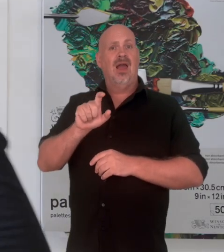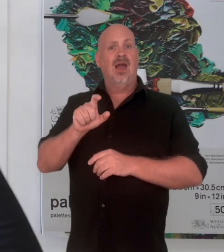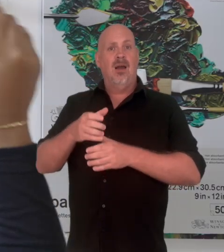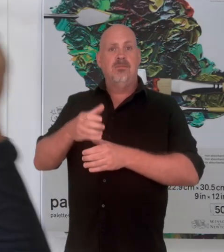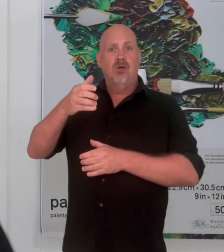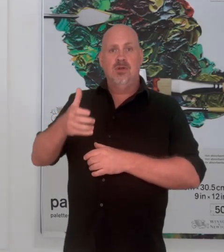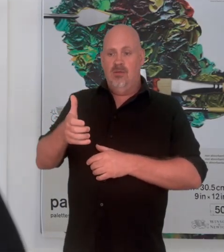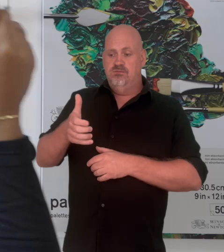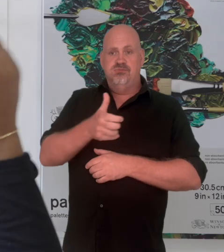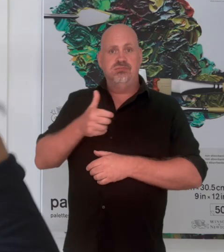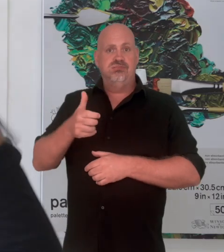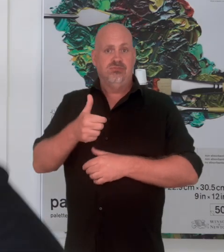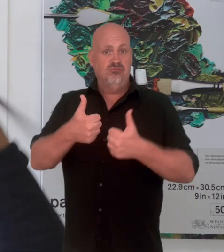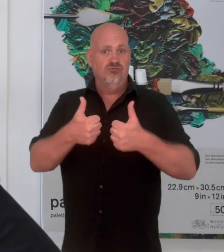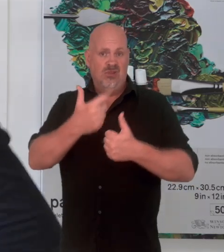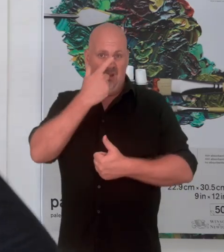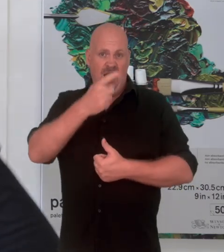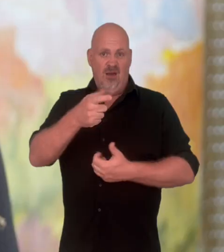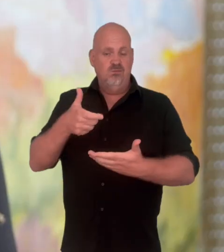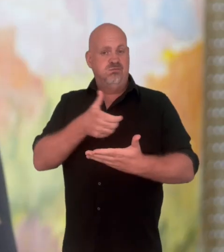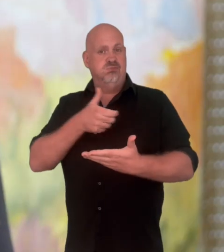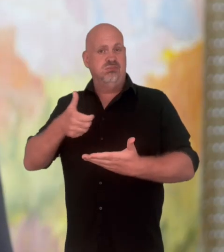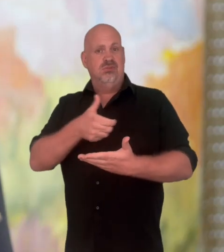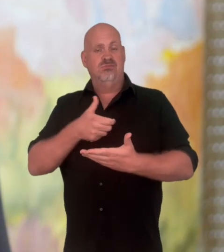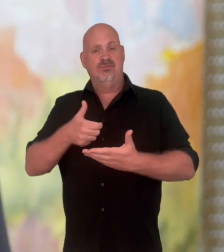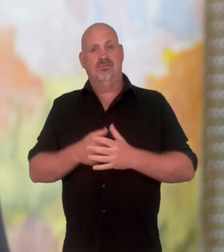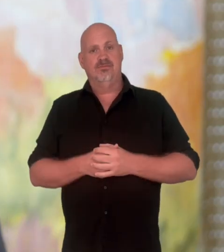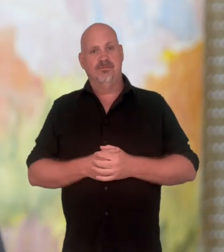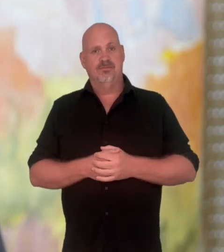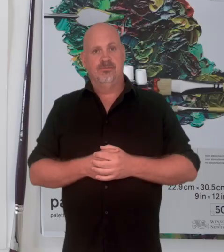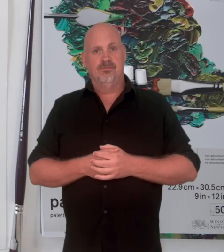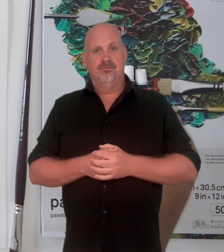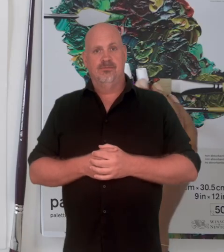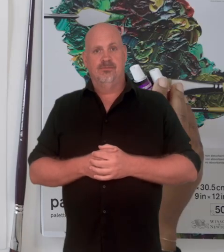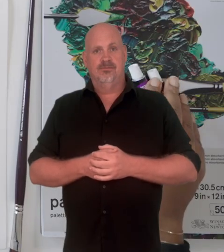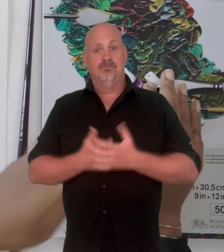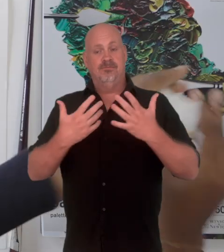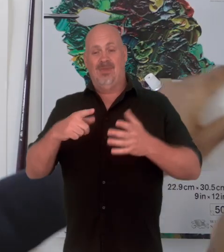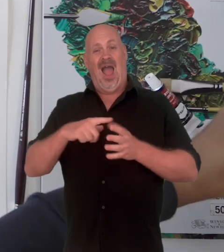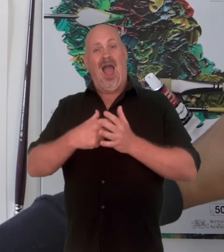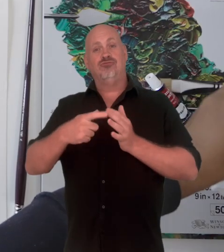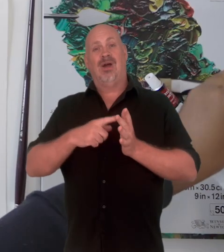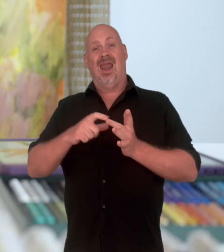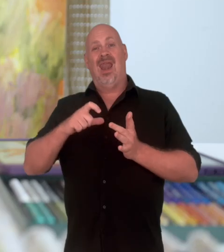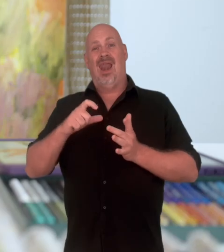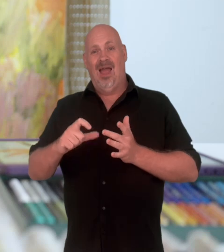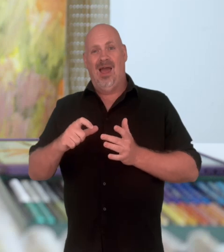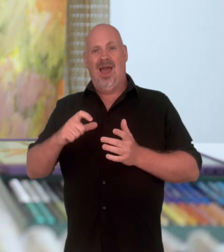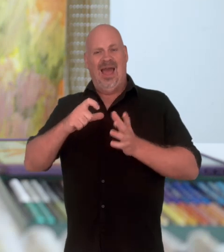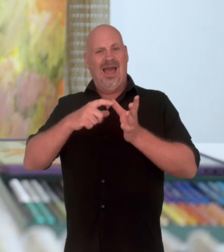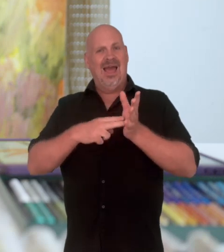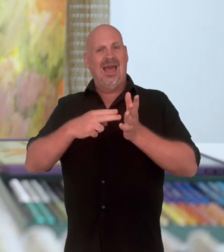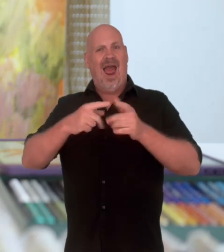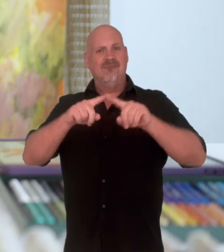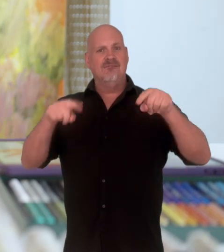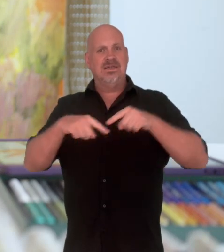So we're working on acrylic canvas paper that should be in your pack as well. You could either put this on your palette and go with